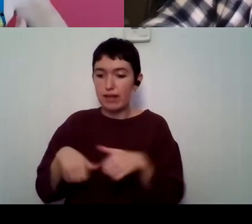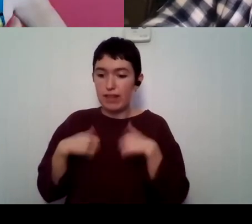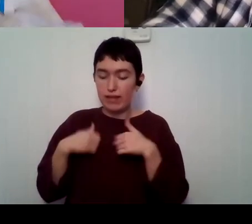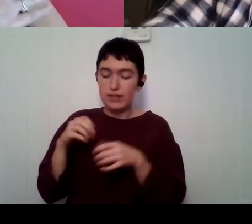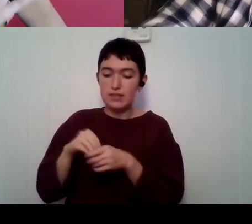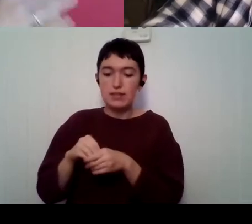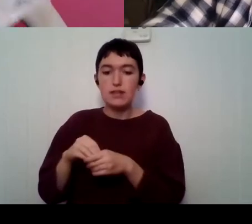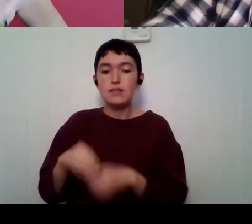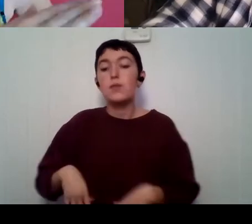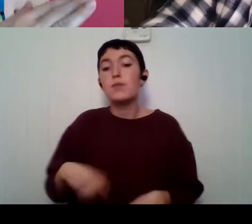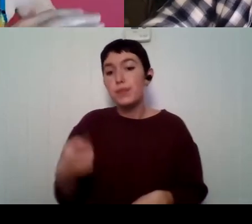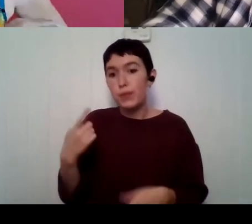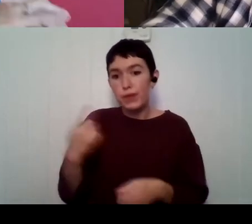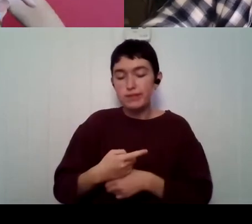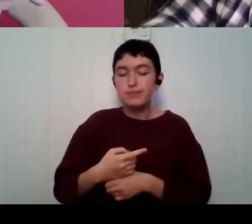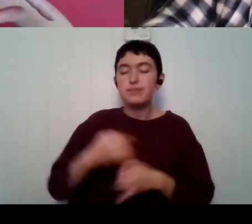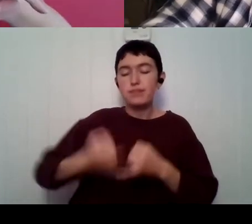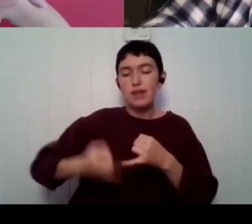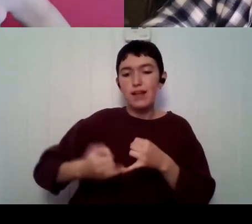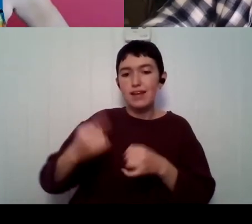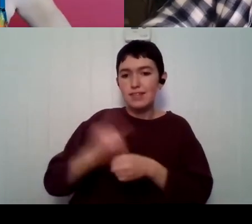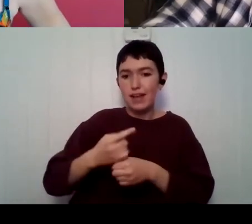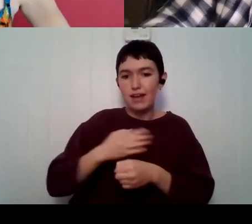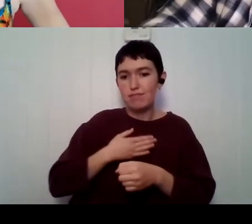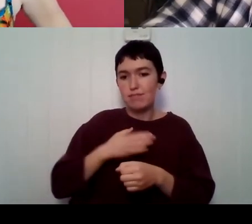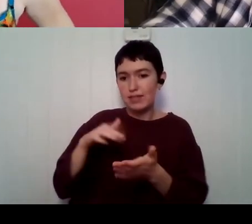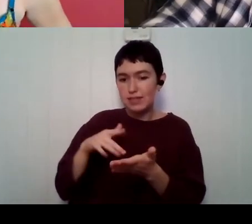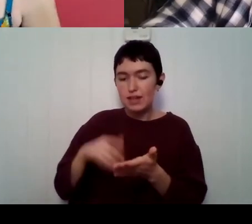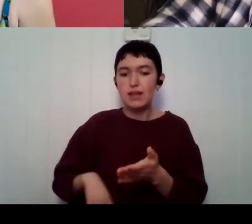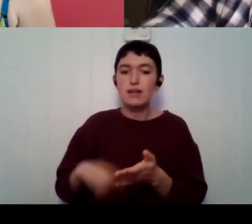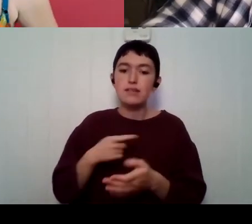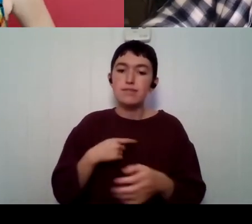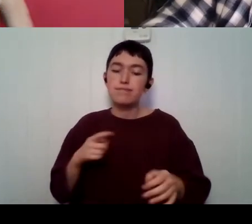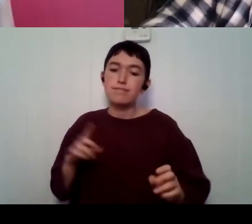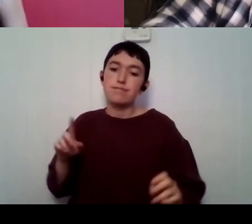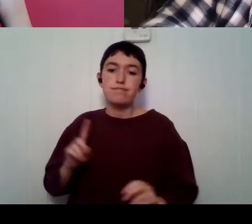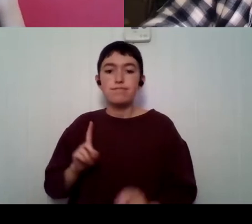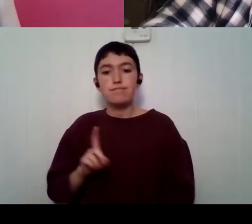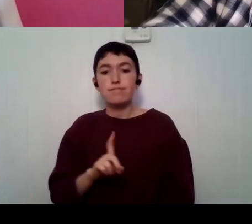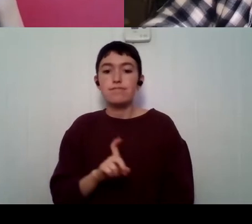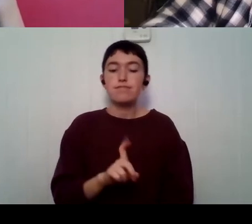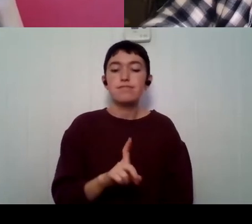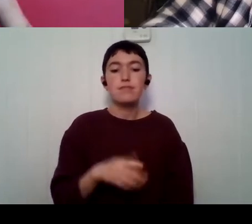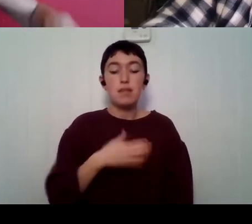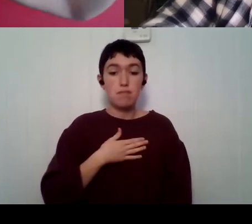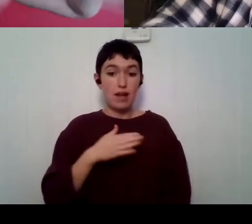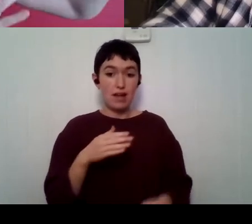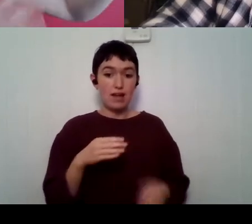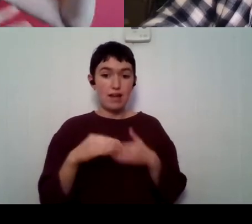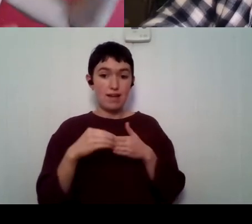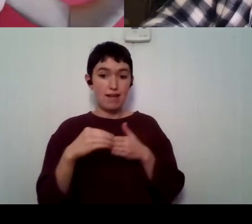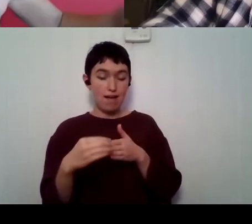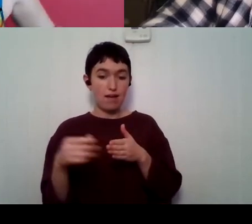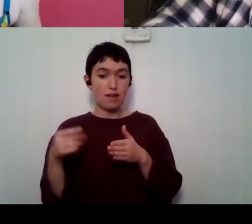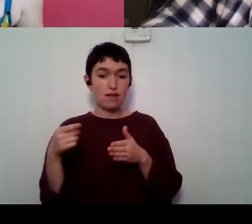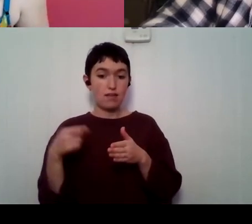pretty brutal. So I was kind of done, and I was turning the corner, and my guide turned to me and said, "Shh, you have to be quiet. If the wasps hear